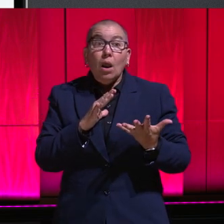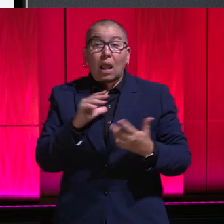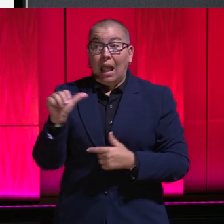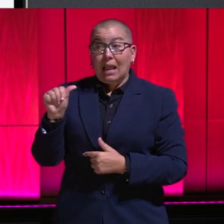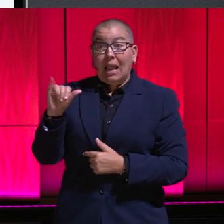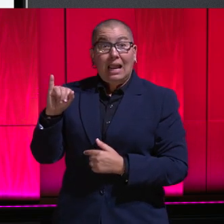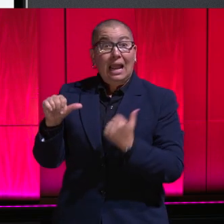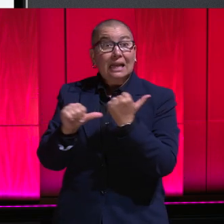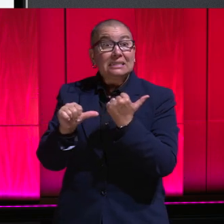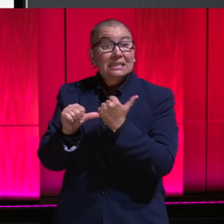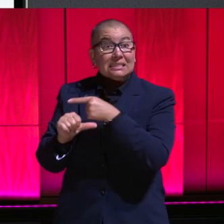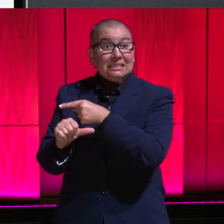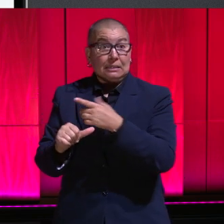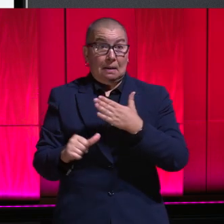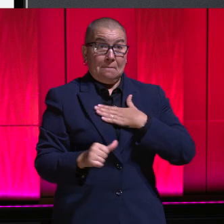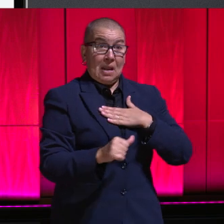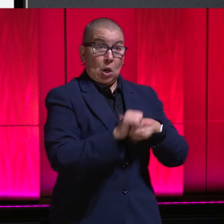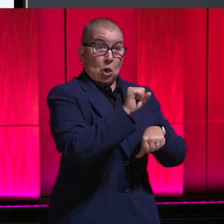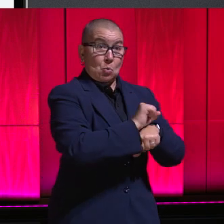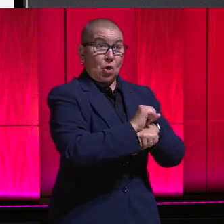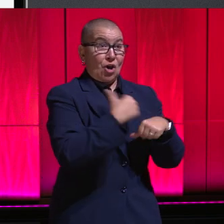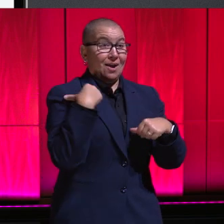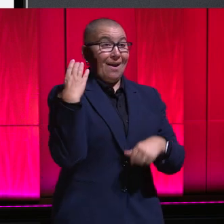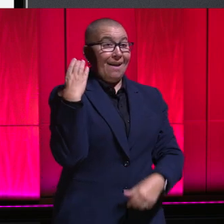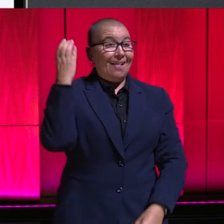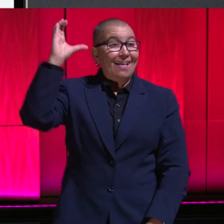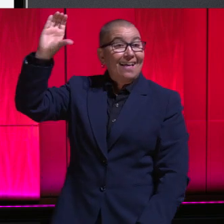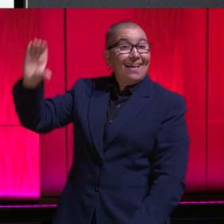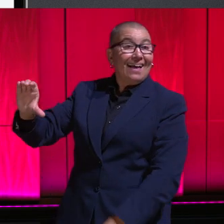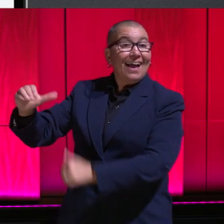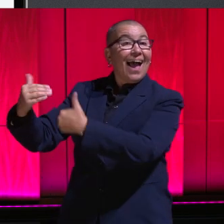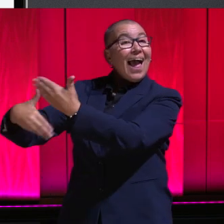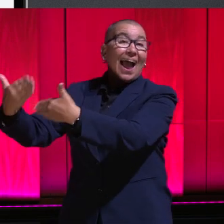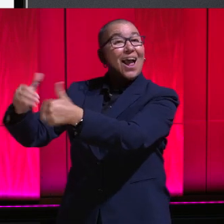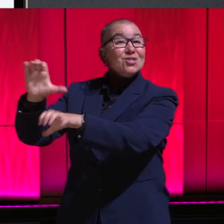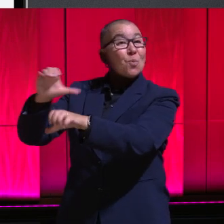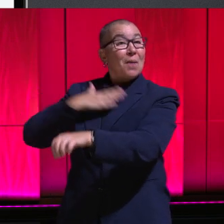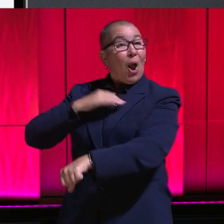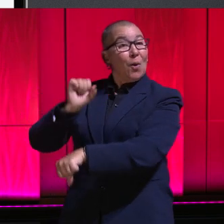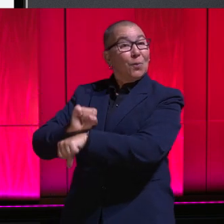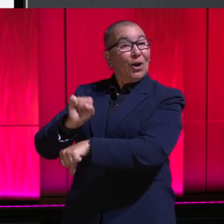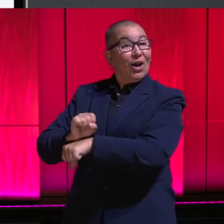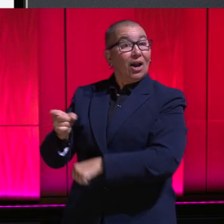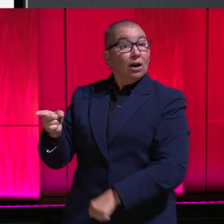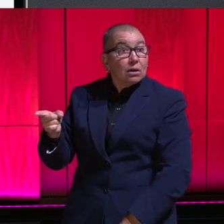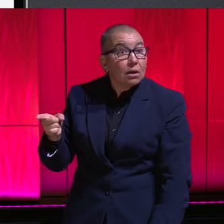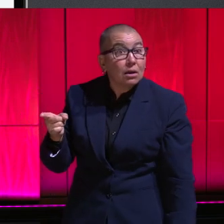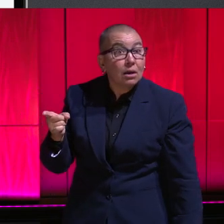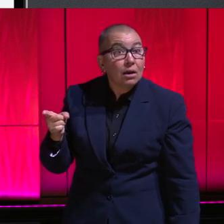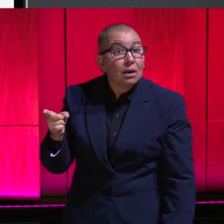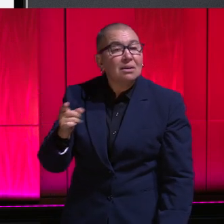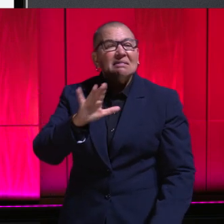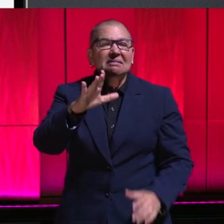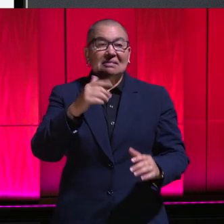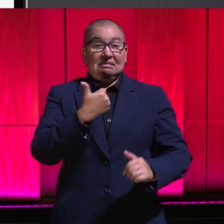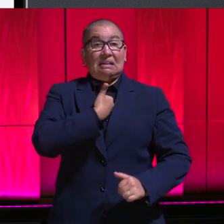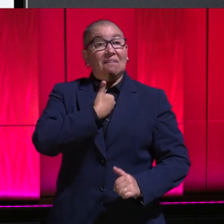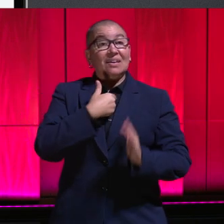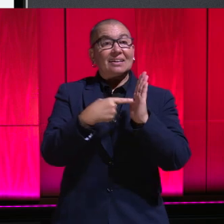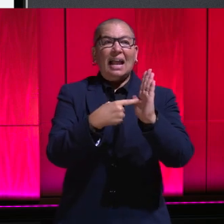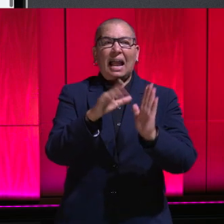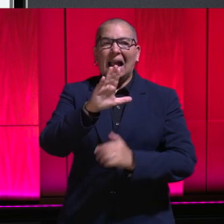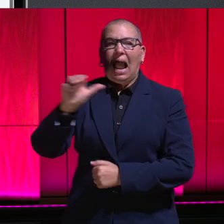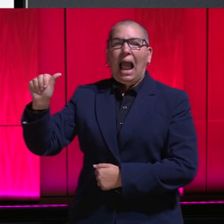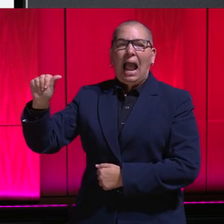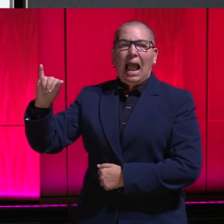behalf? So, instead of manually performing this search, let's ask our AI assistant to do it for us and